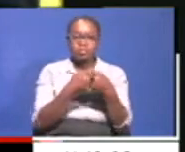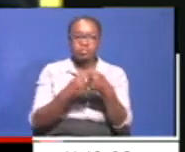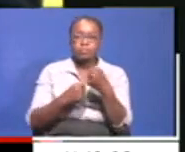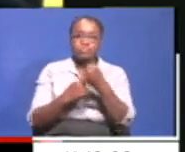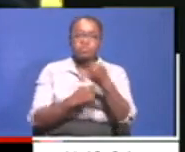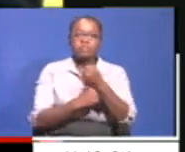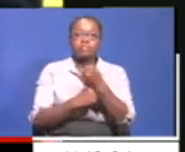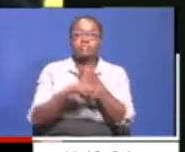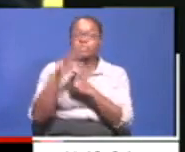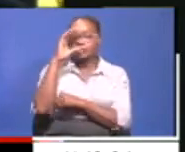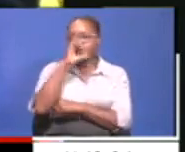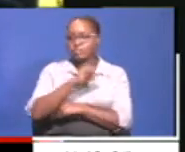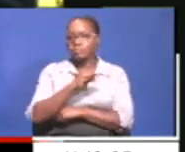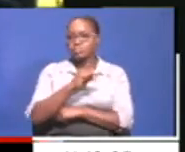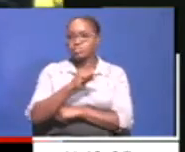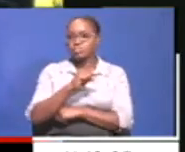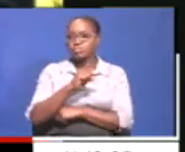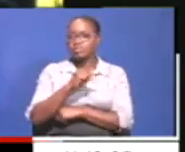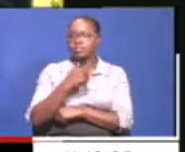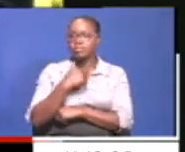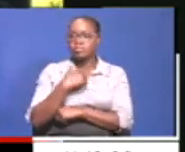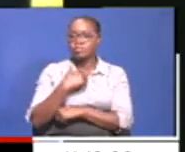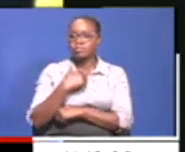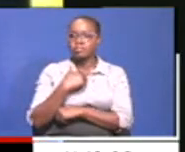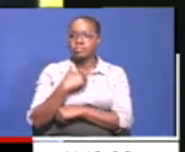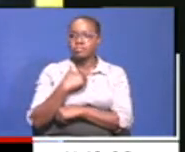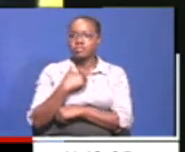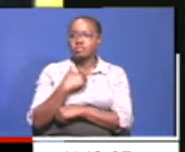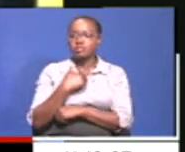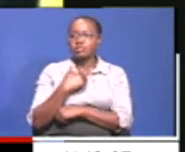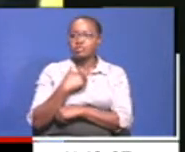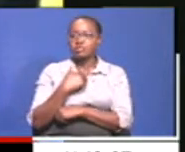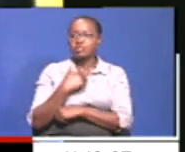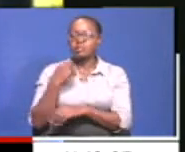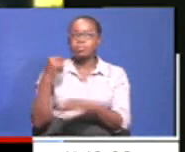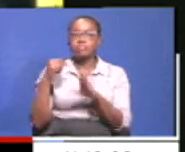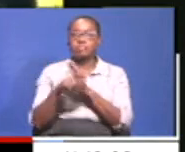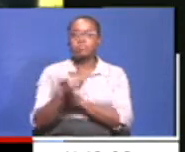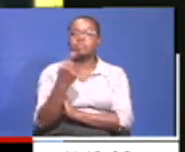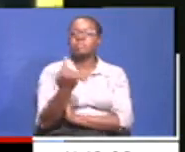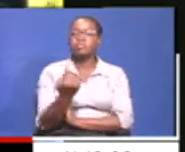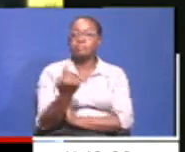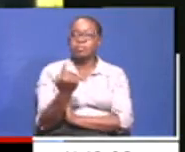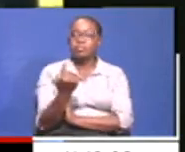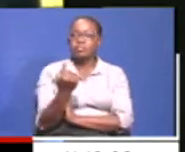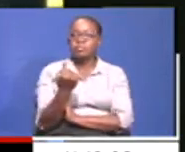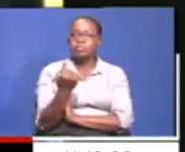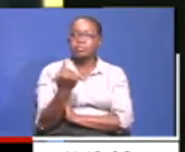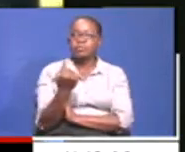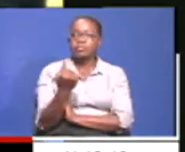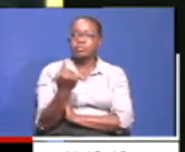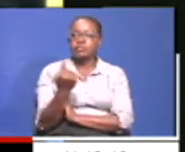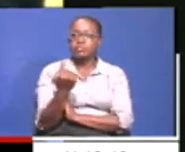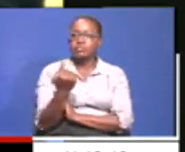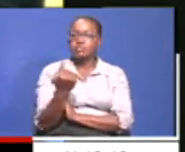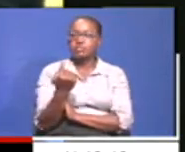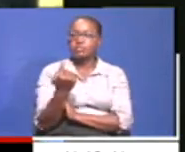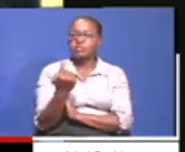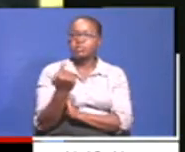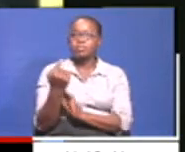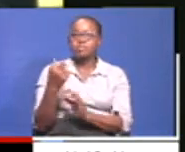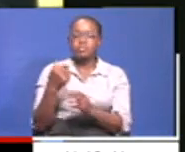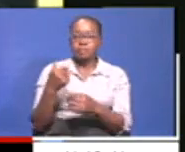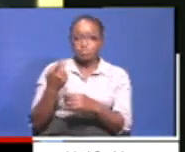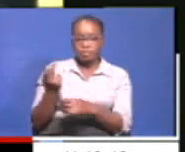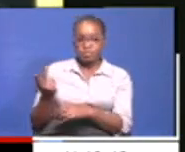lack, we had to just got one entry for the Lionesses. And this one entry made me and Lisa